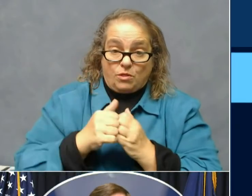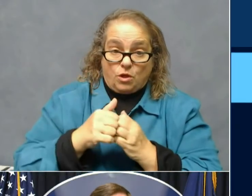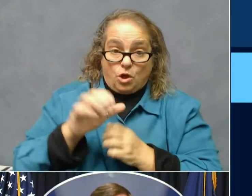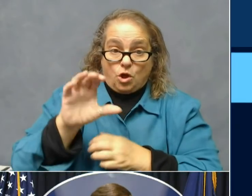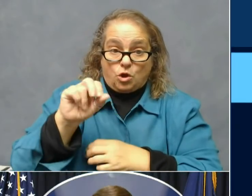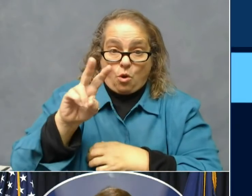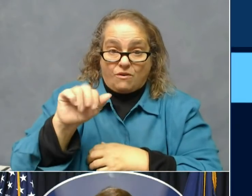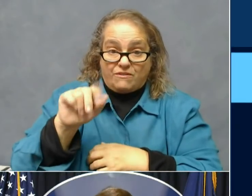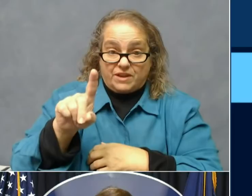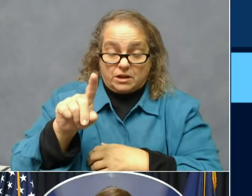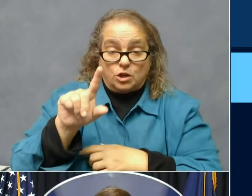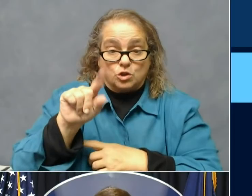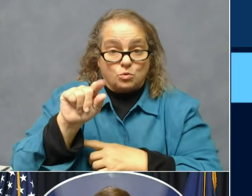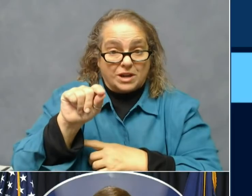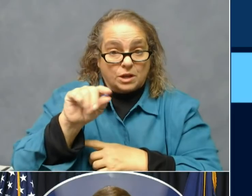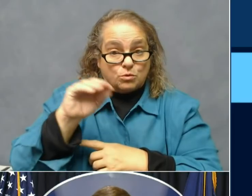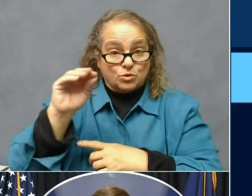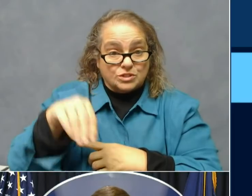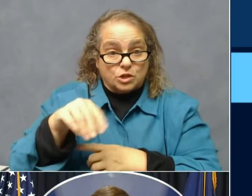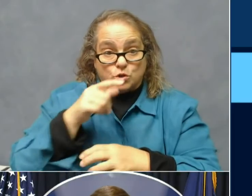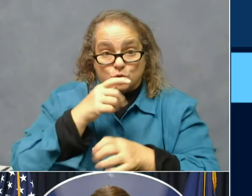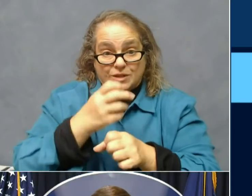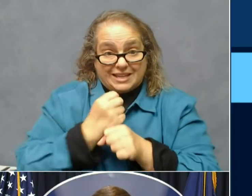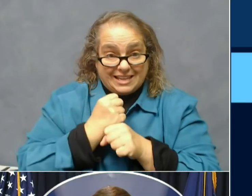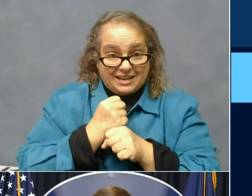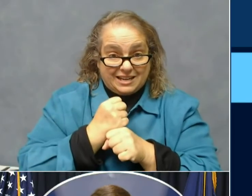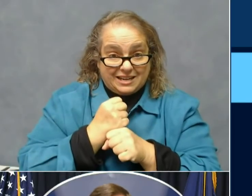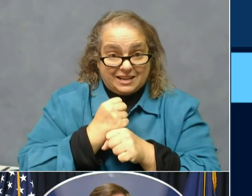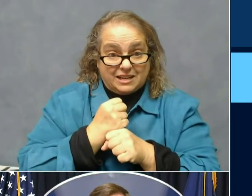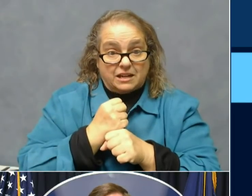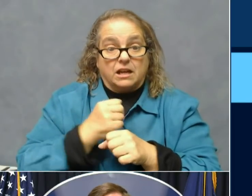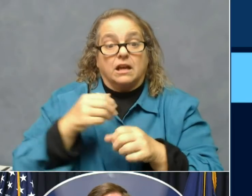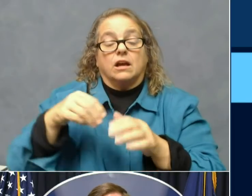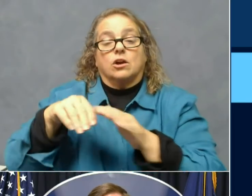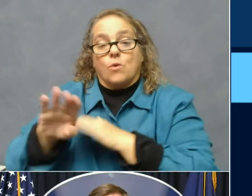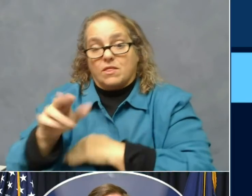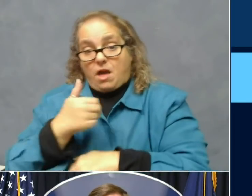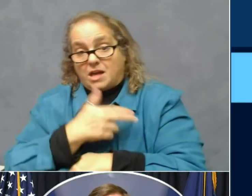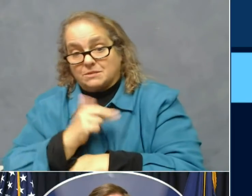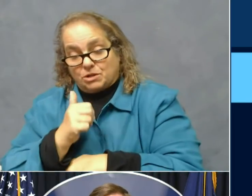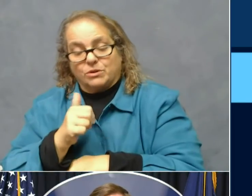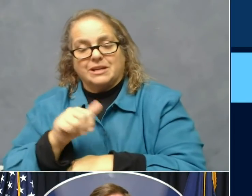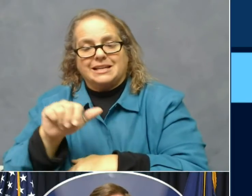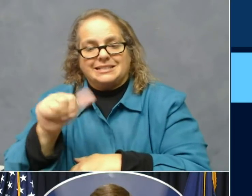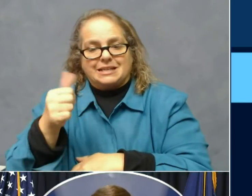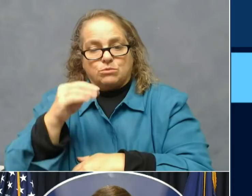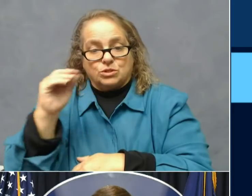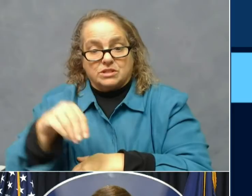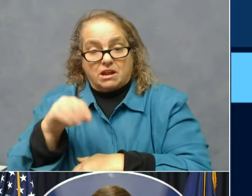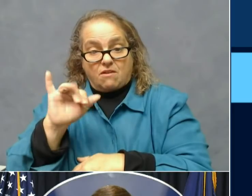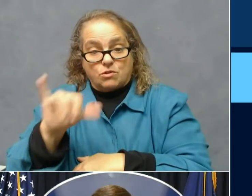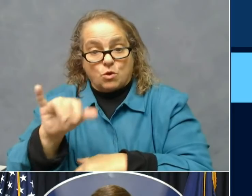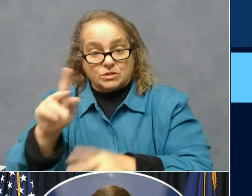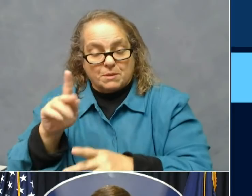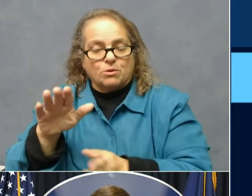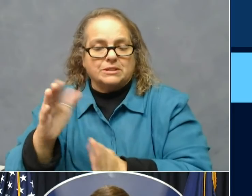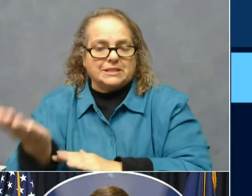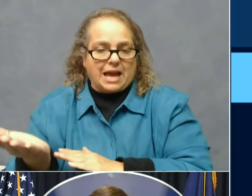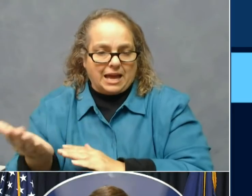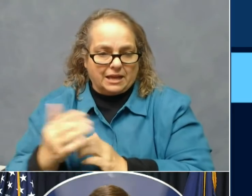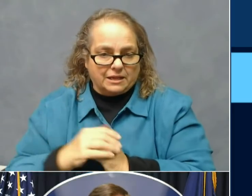20% or more that get the infection are admitted to the hospital. Nearly 10% die. You got to think, for